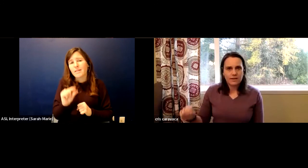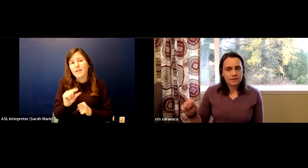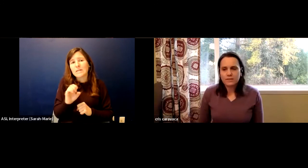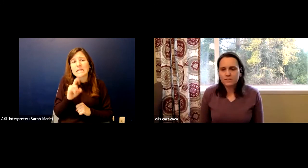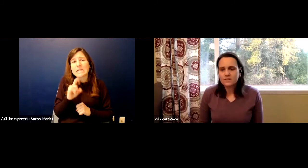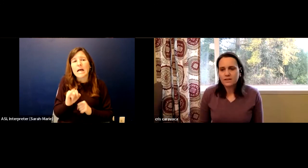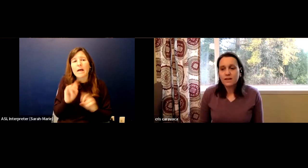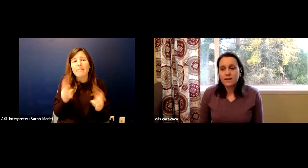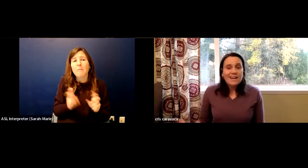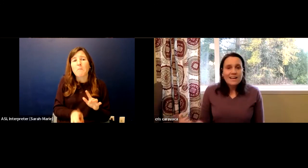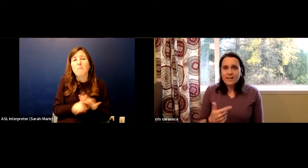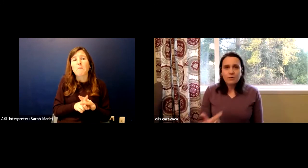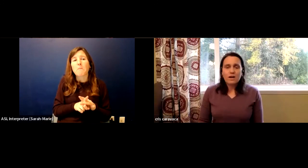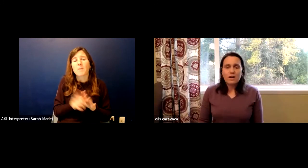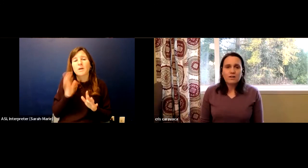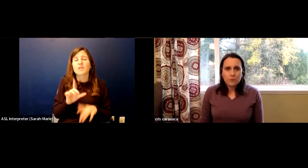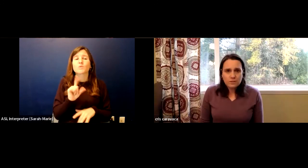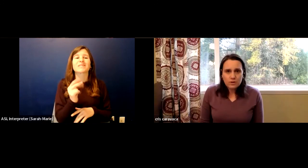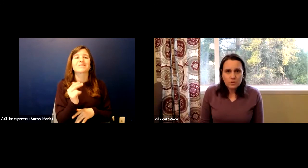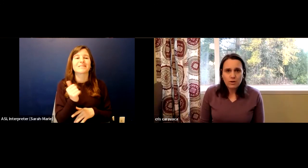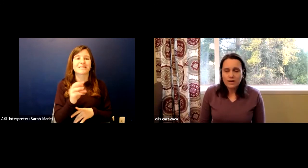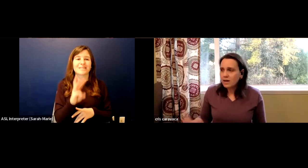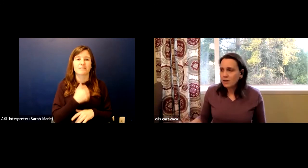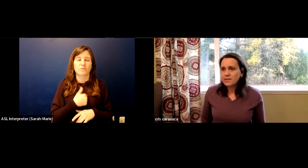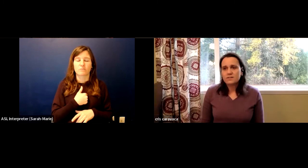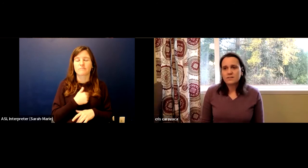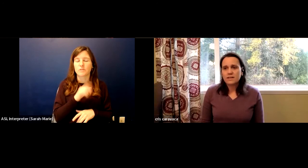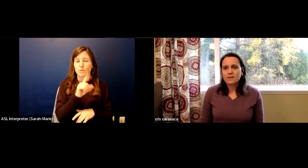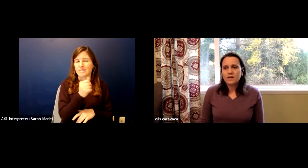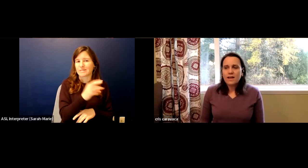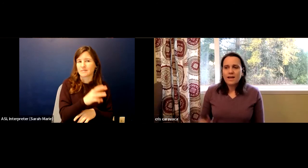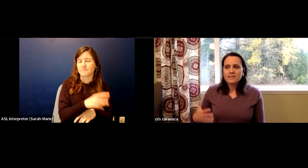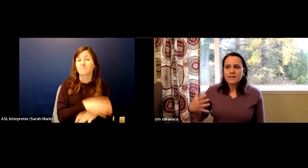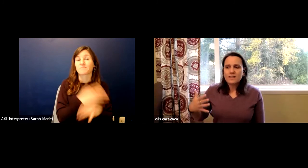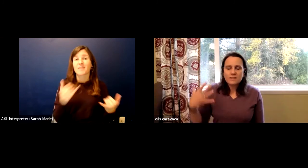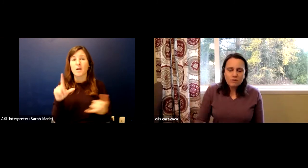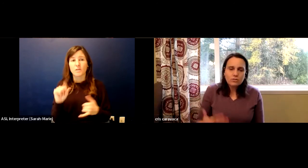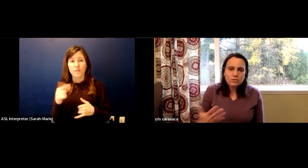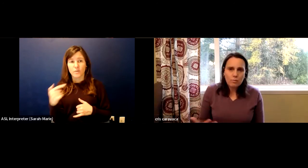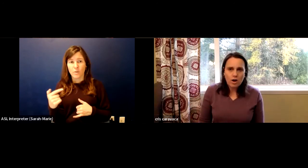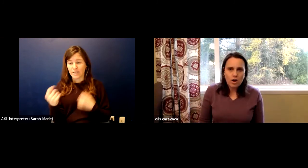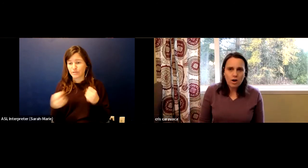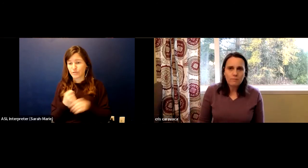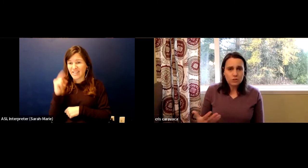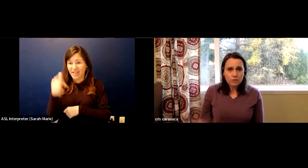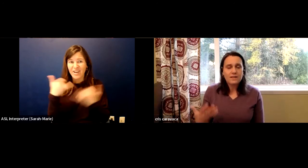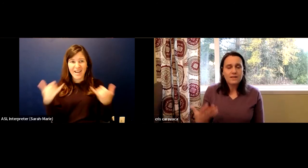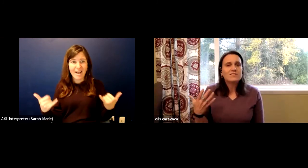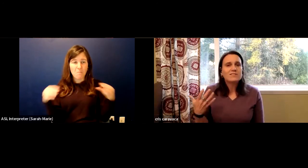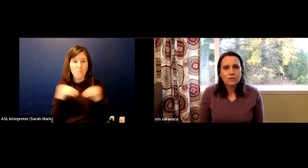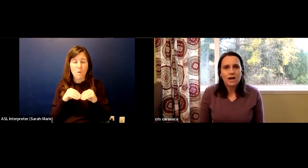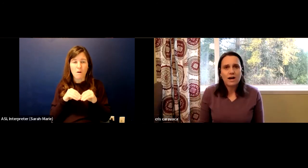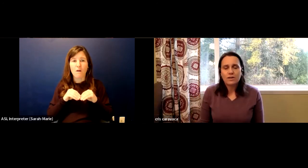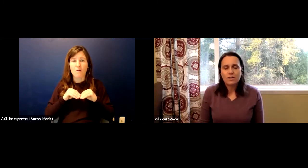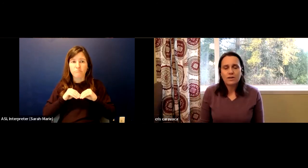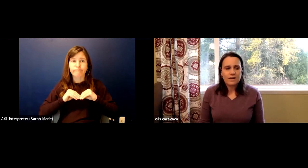up then in 2016. Here we are, 2021, how many years later? And it's now so prominent. The drumbeat